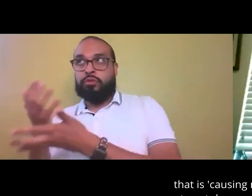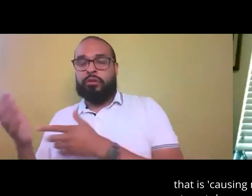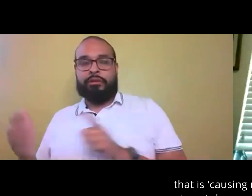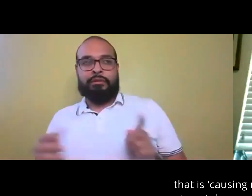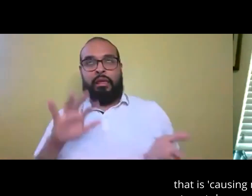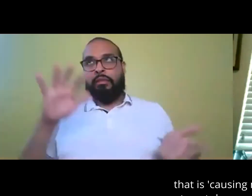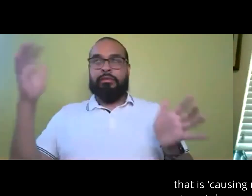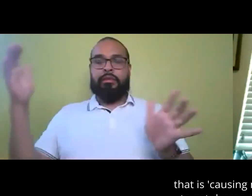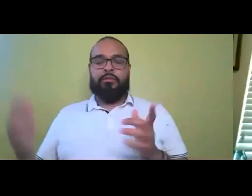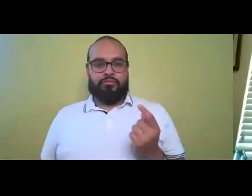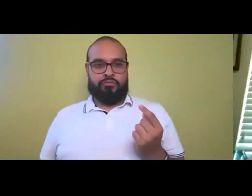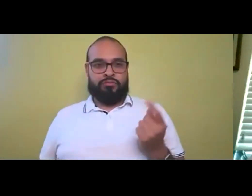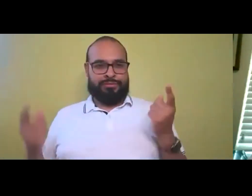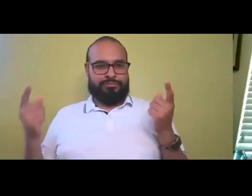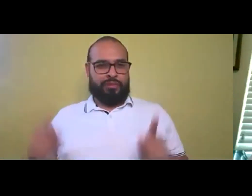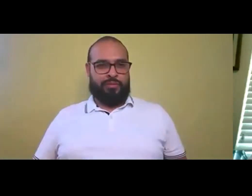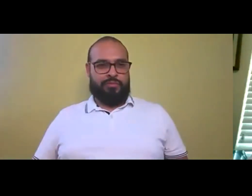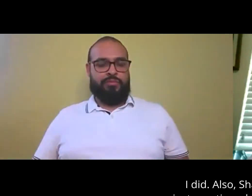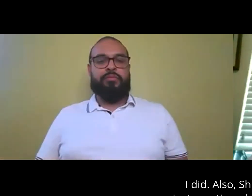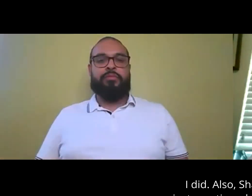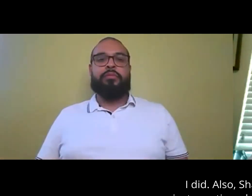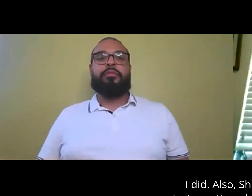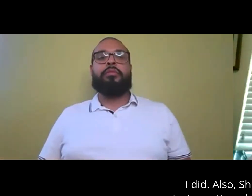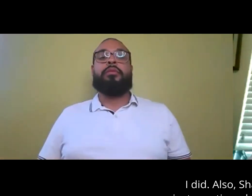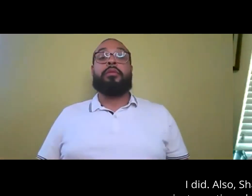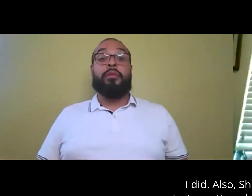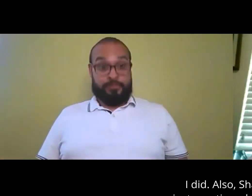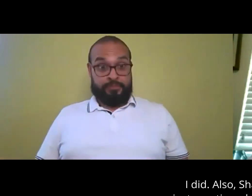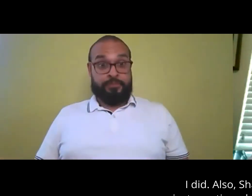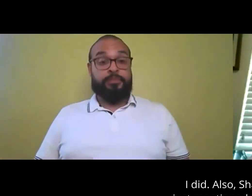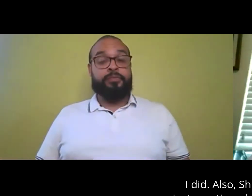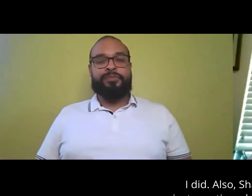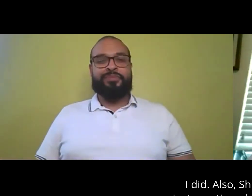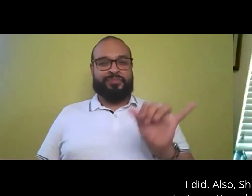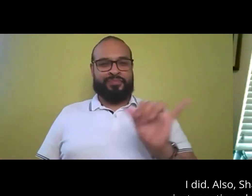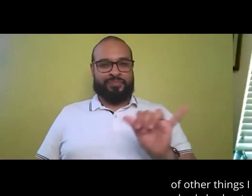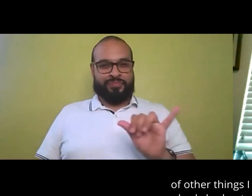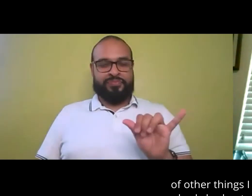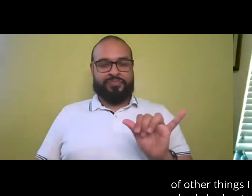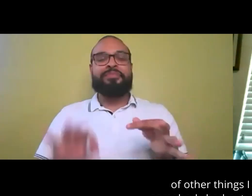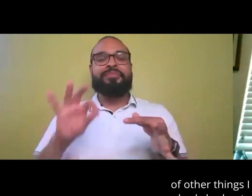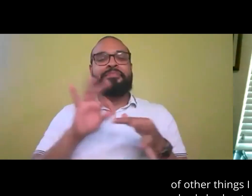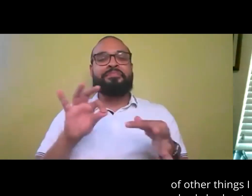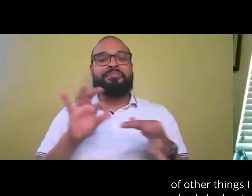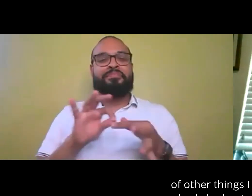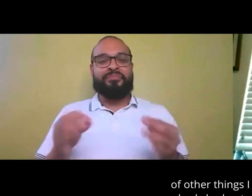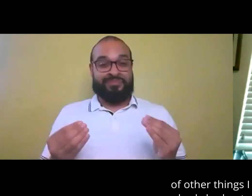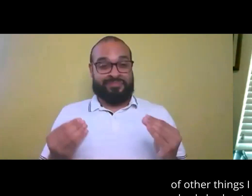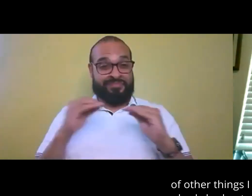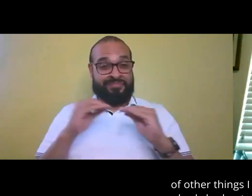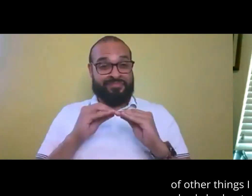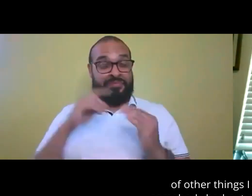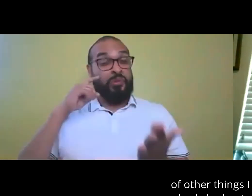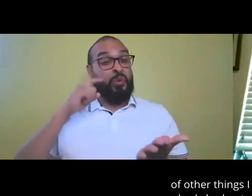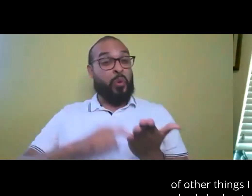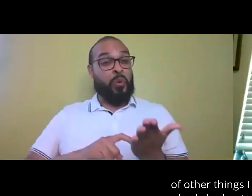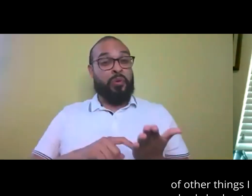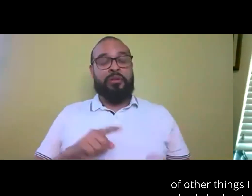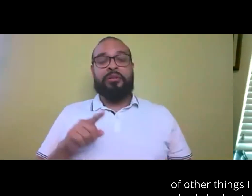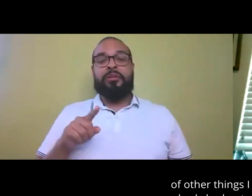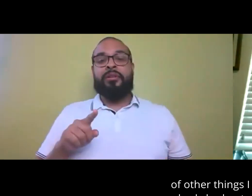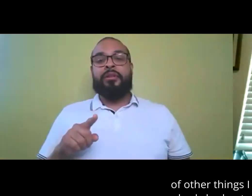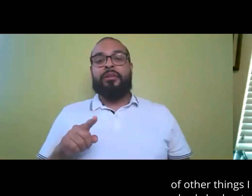get dysregulated. I did also, Shawn, want to just mention a couple other things. I saw that somebody had put